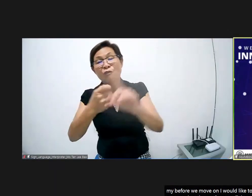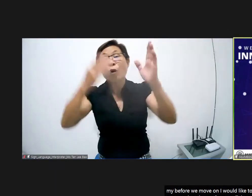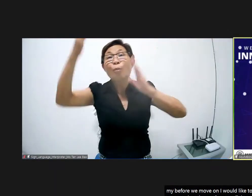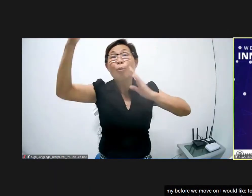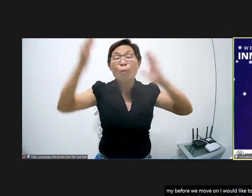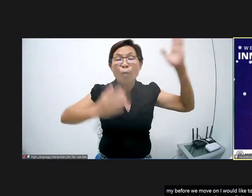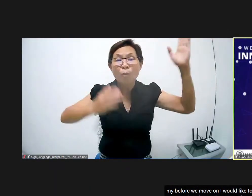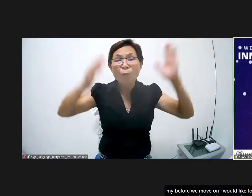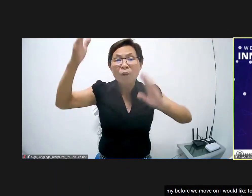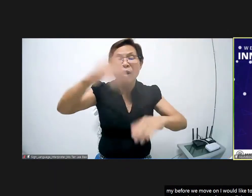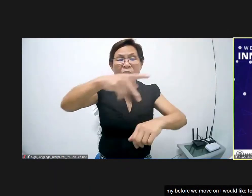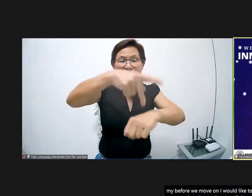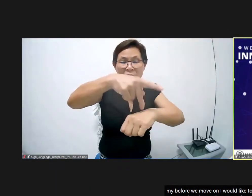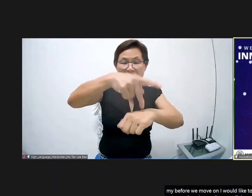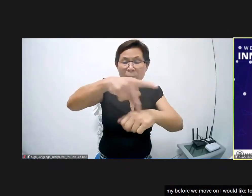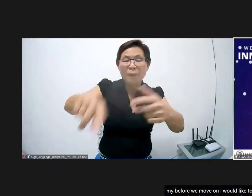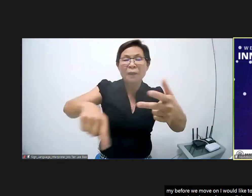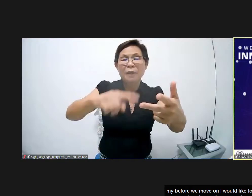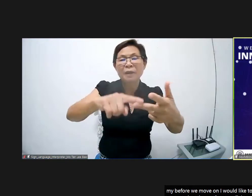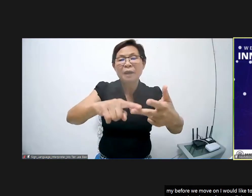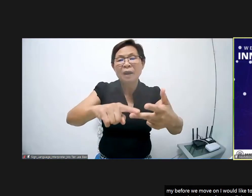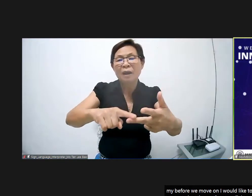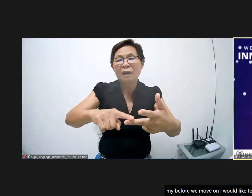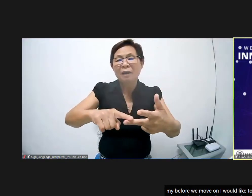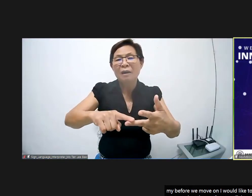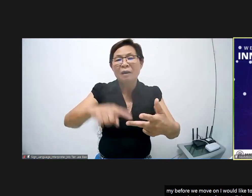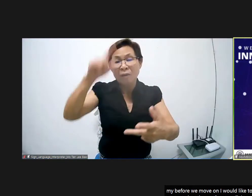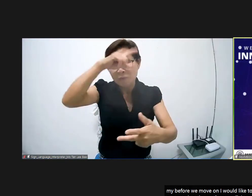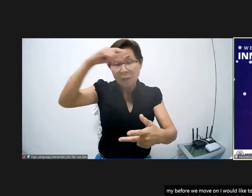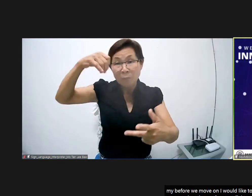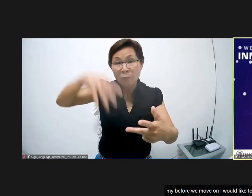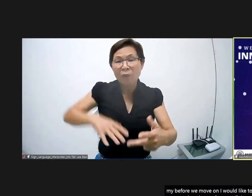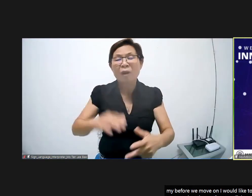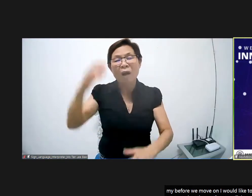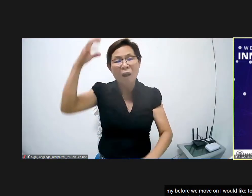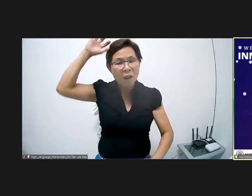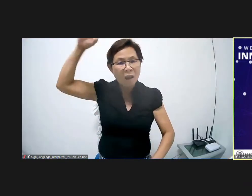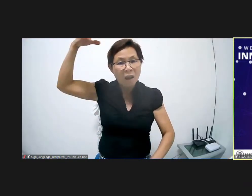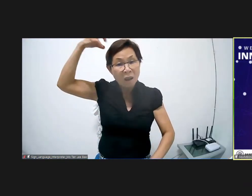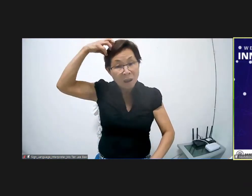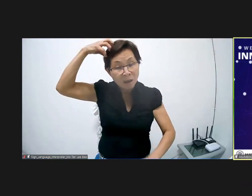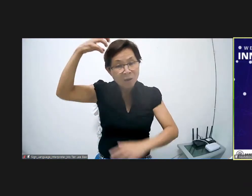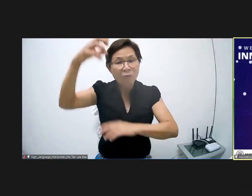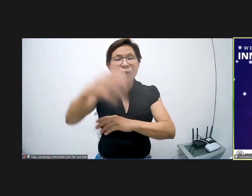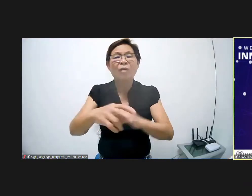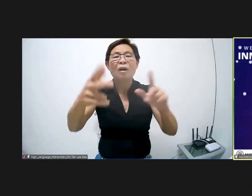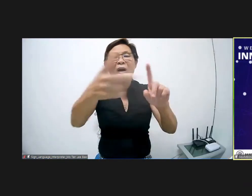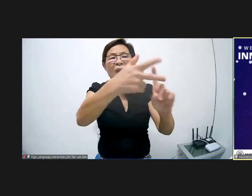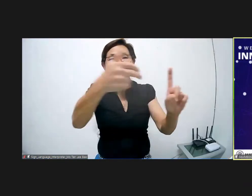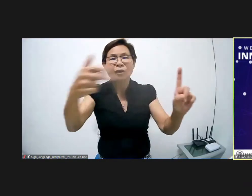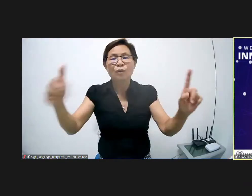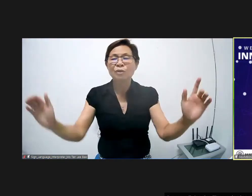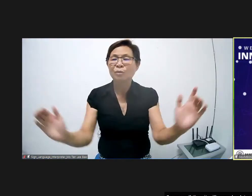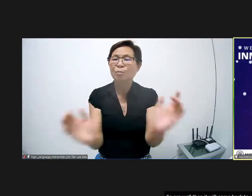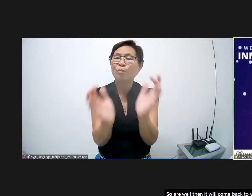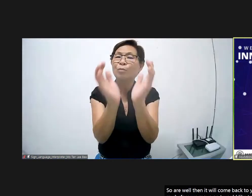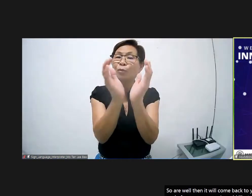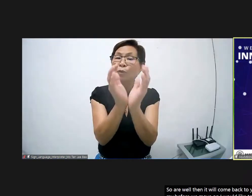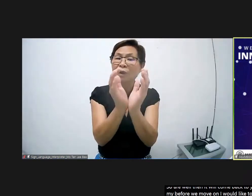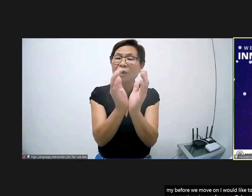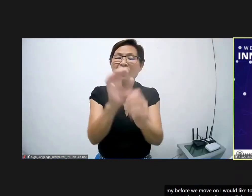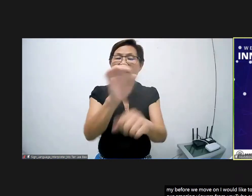Malaysia, Philippines, Cambodia, Laos, Indonesia, Brunei, who